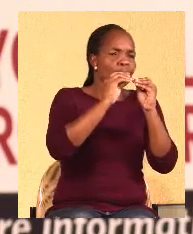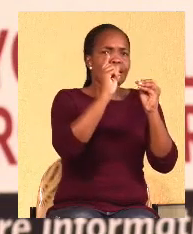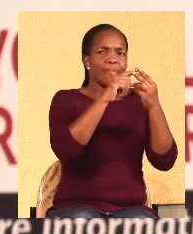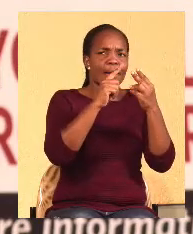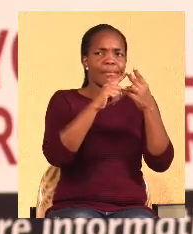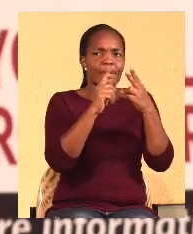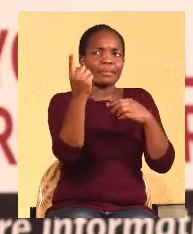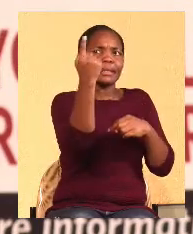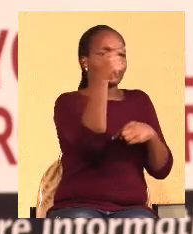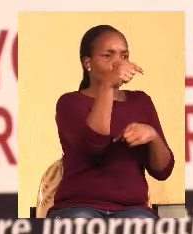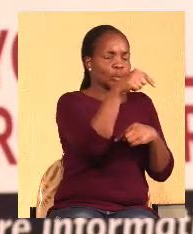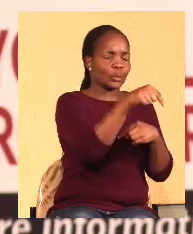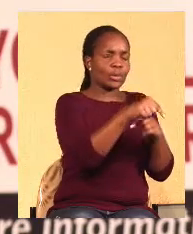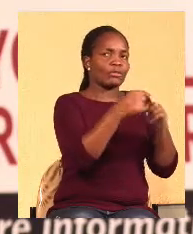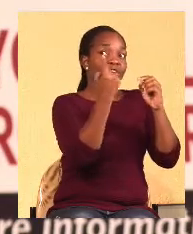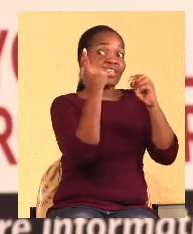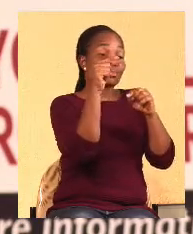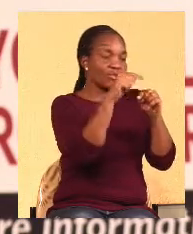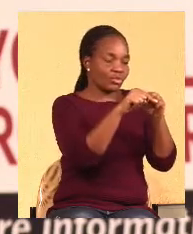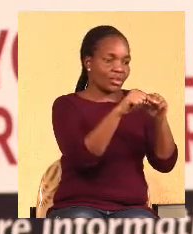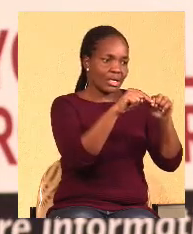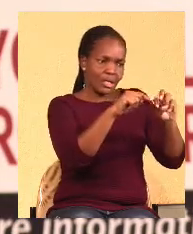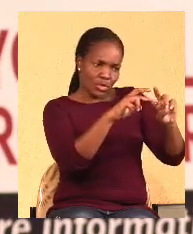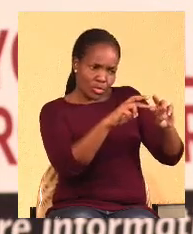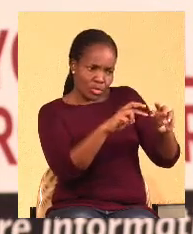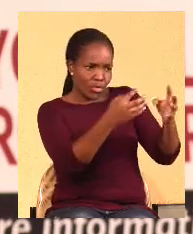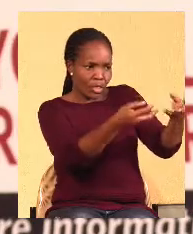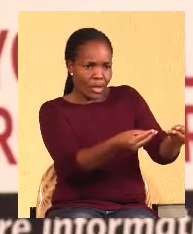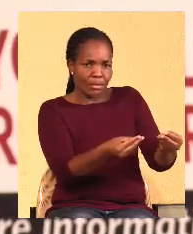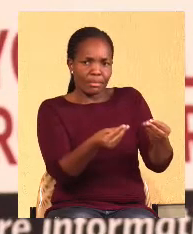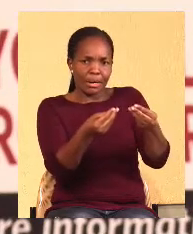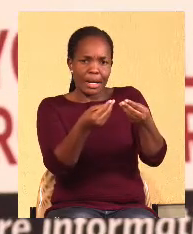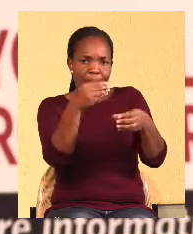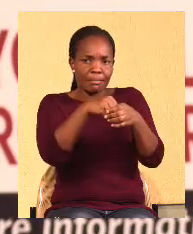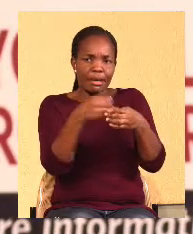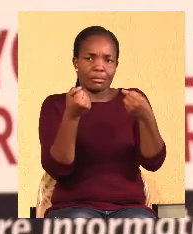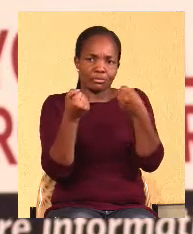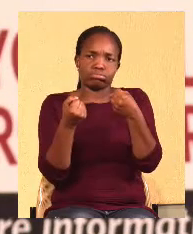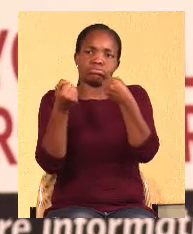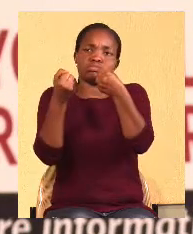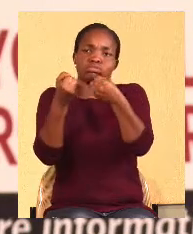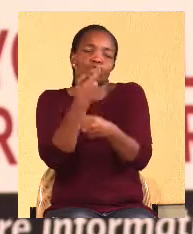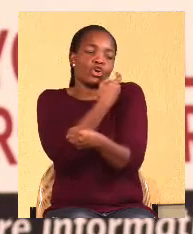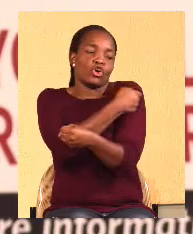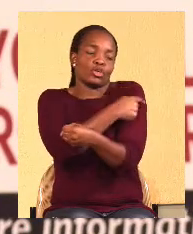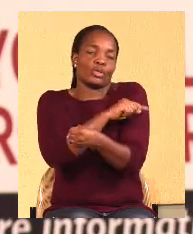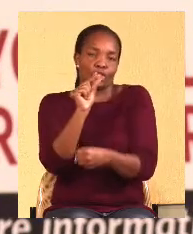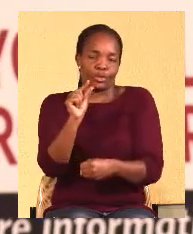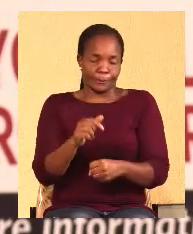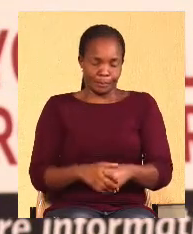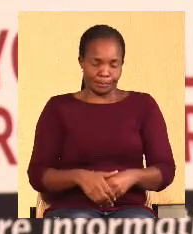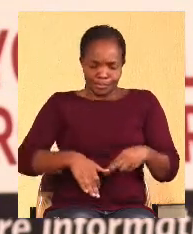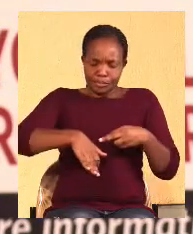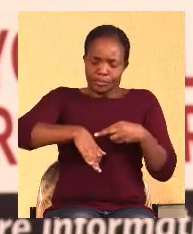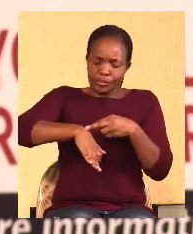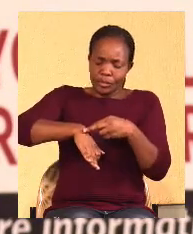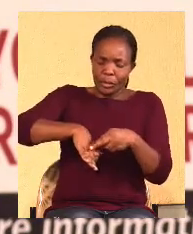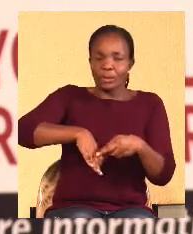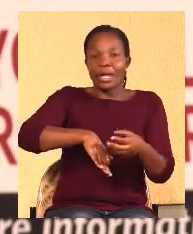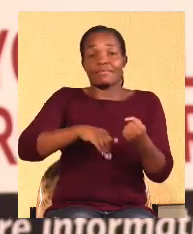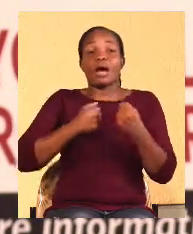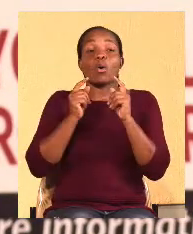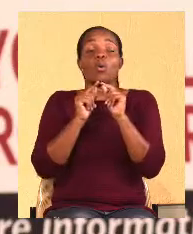private transport, we ask them to drive to Robert Mugabe. In the regions, we have